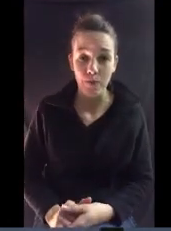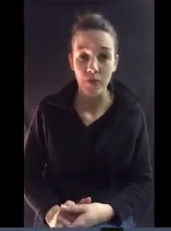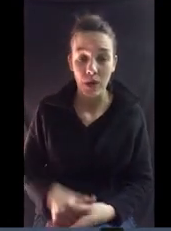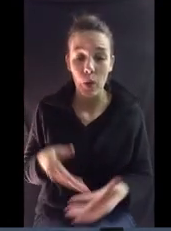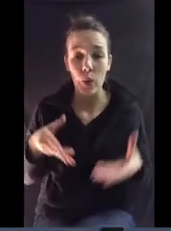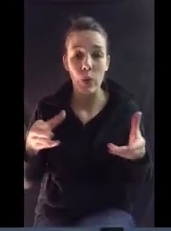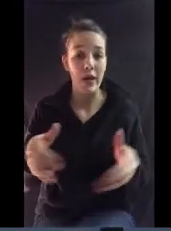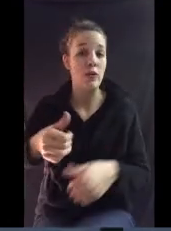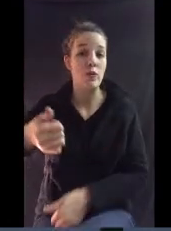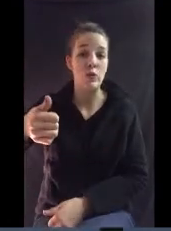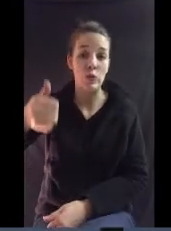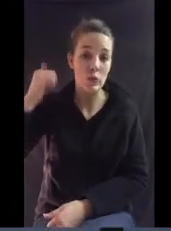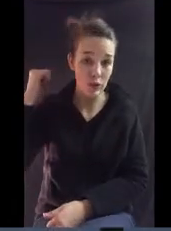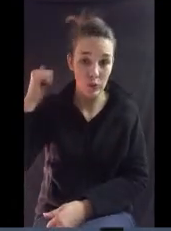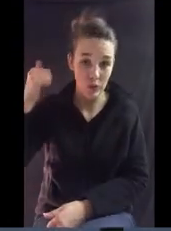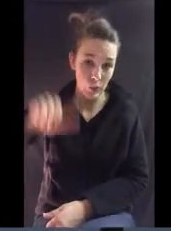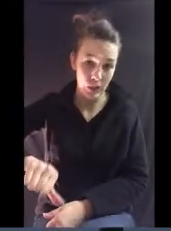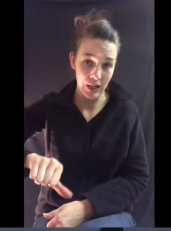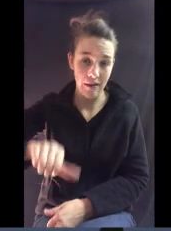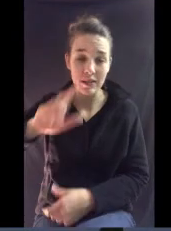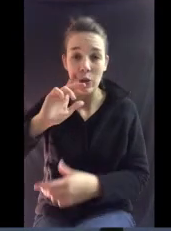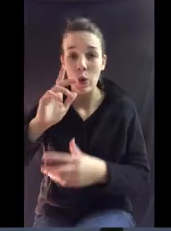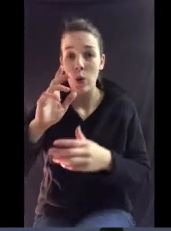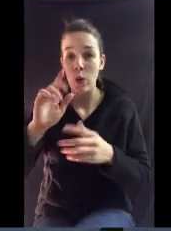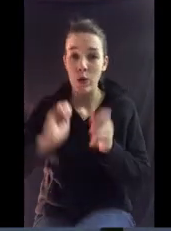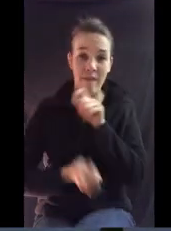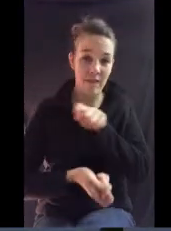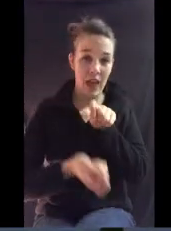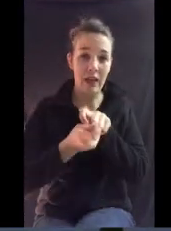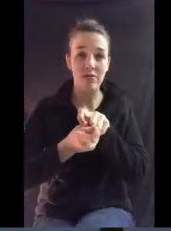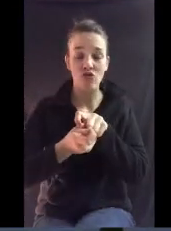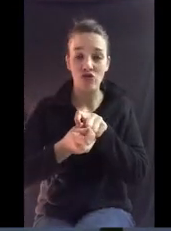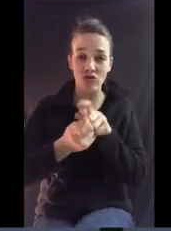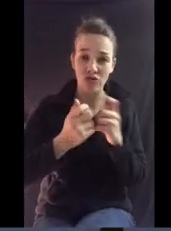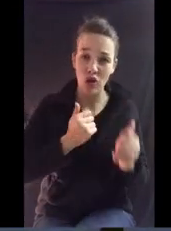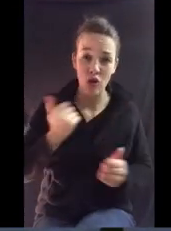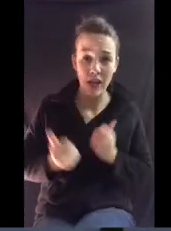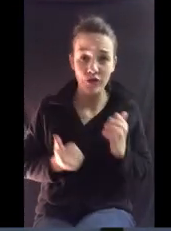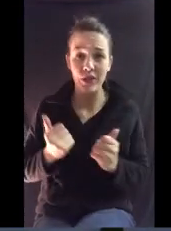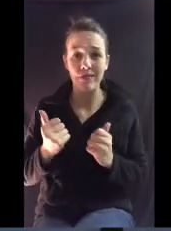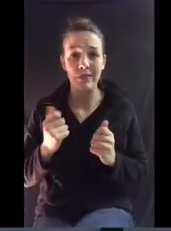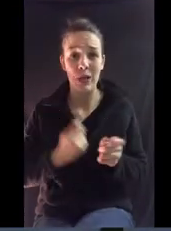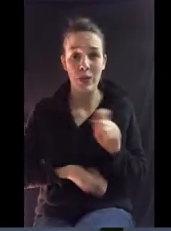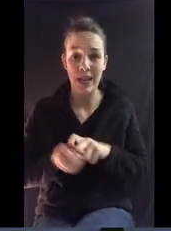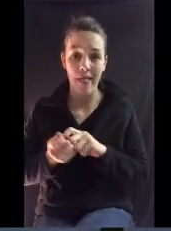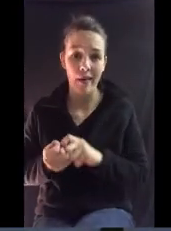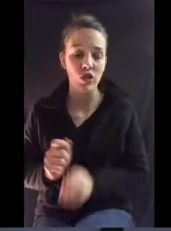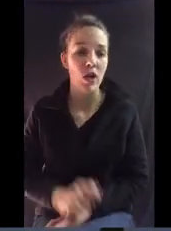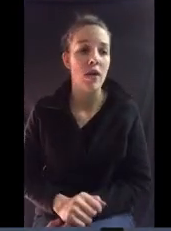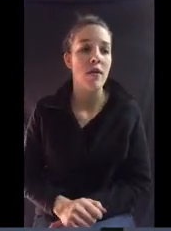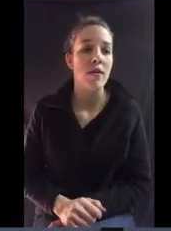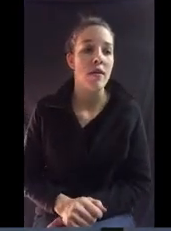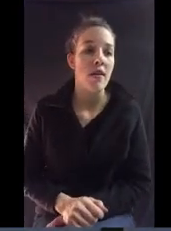in peace, a way which rejects revenge, aggression, and